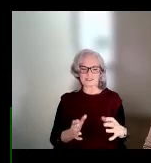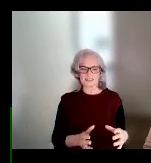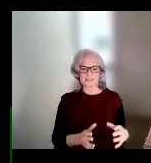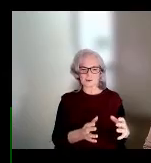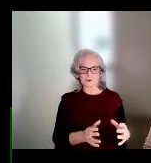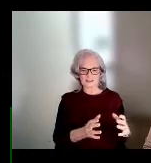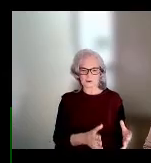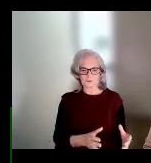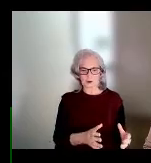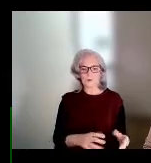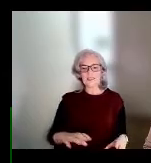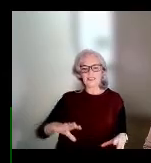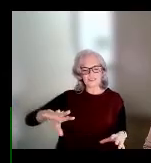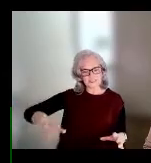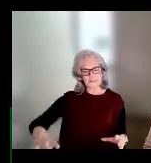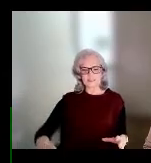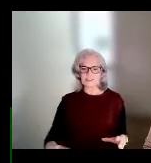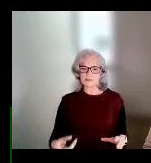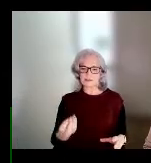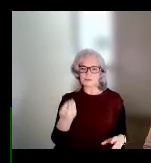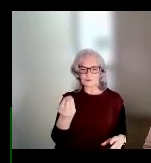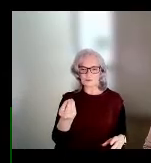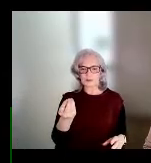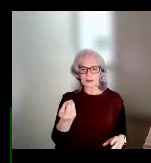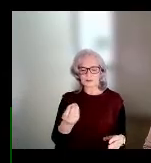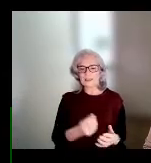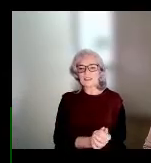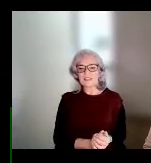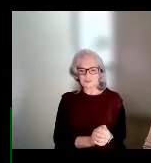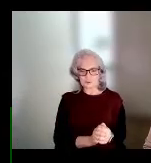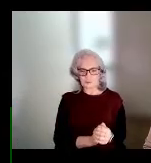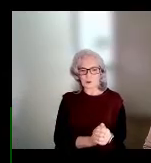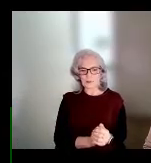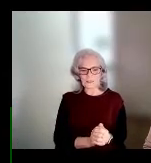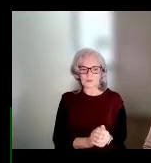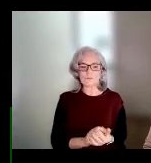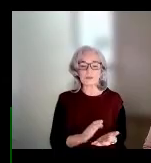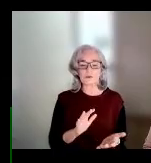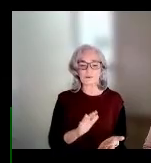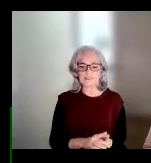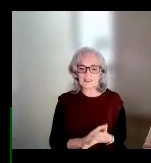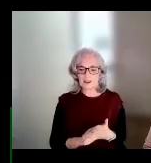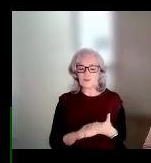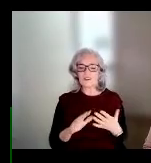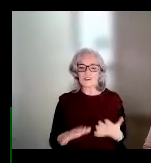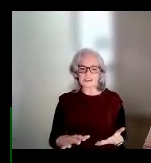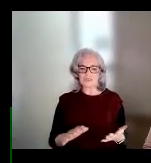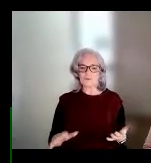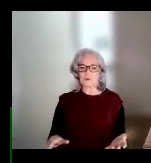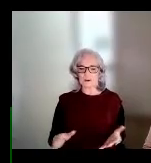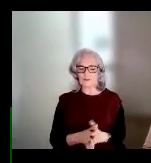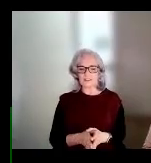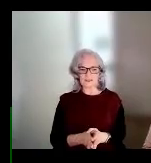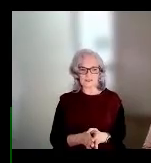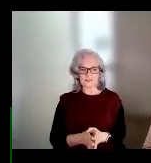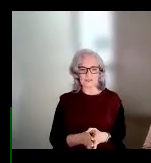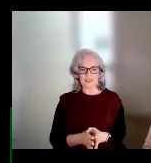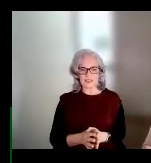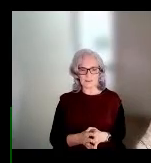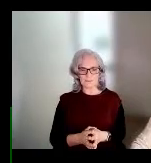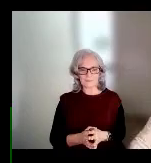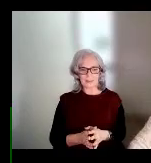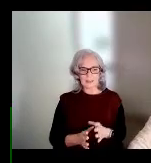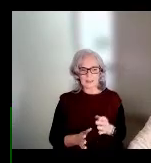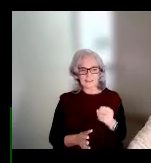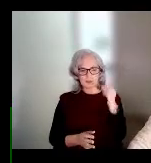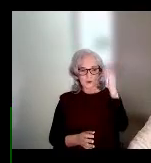to do that care coordinator role. It's just something that's been absorbed up into the role they do because of the need for coordination of